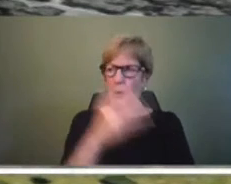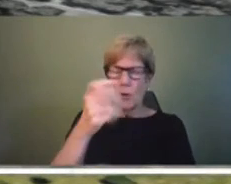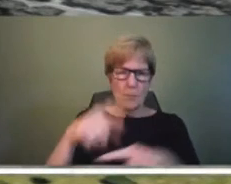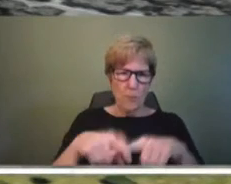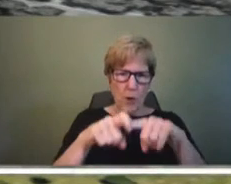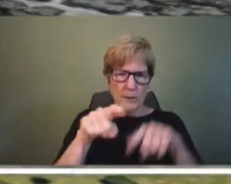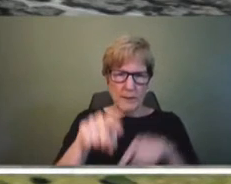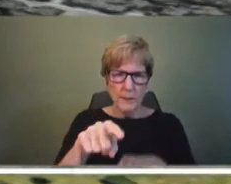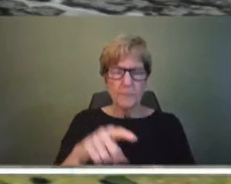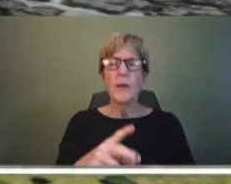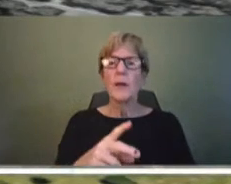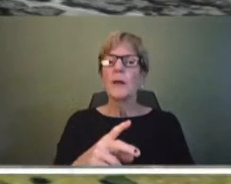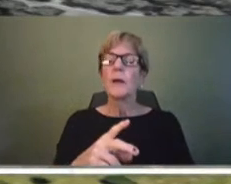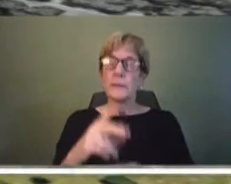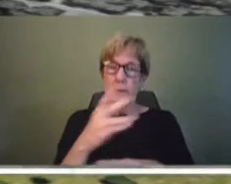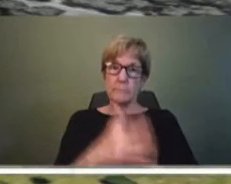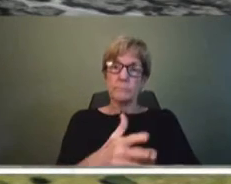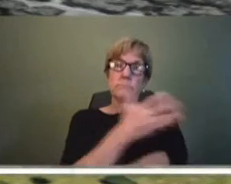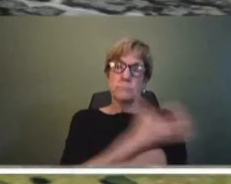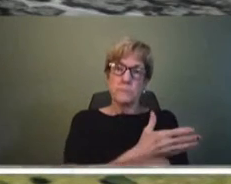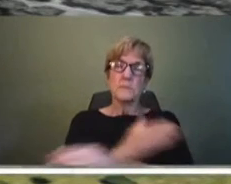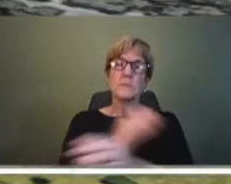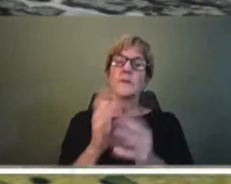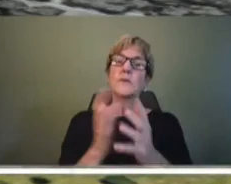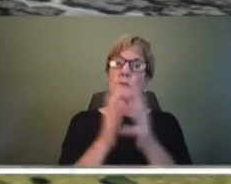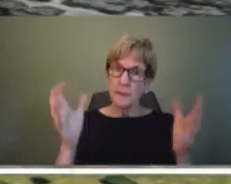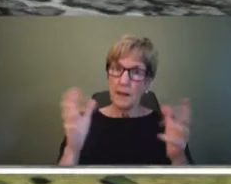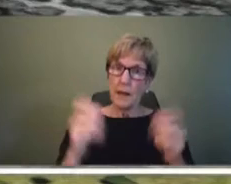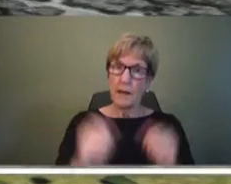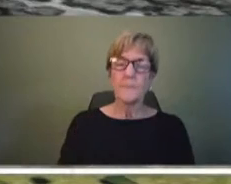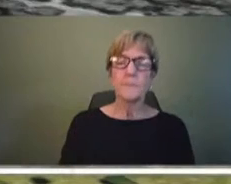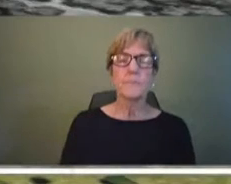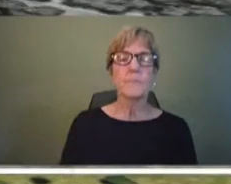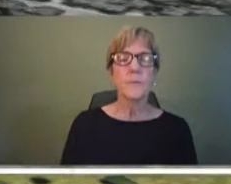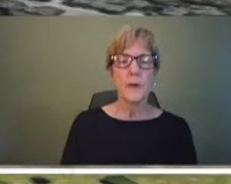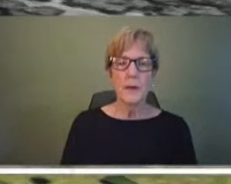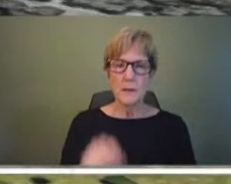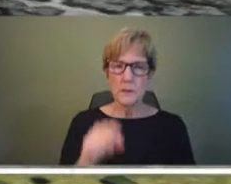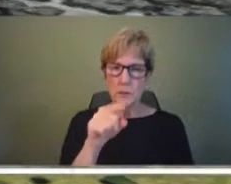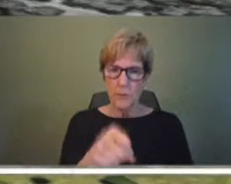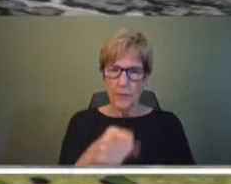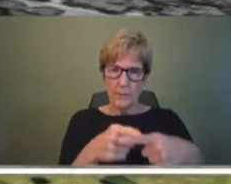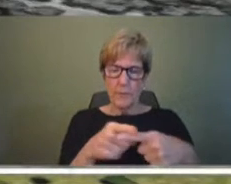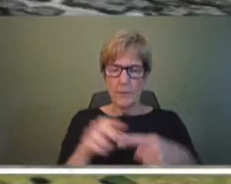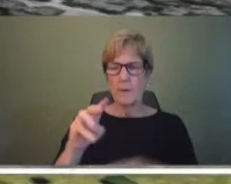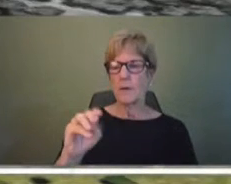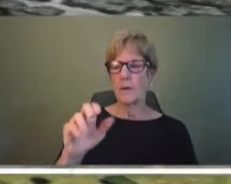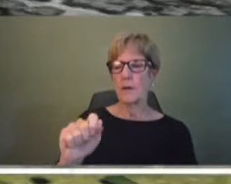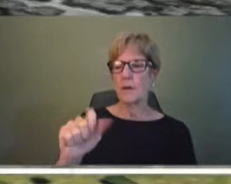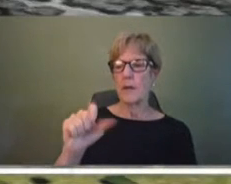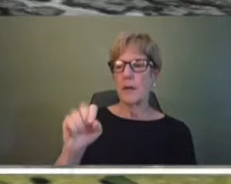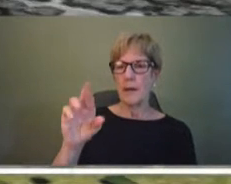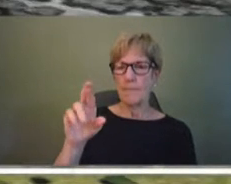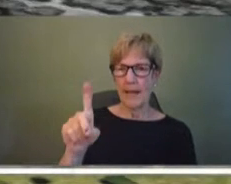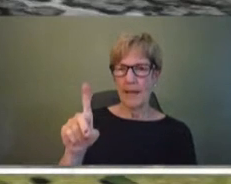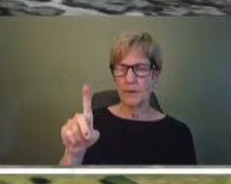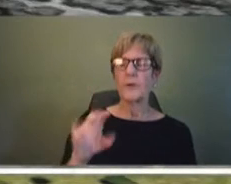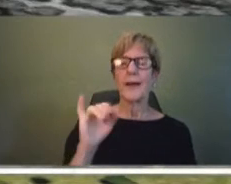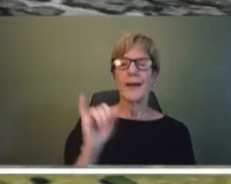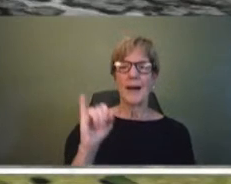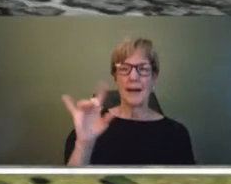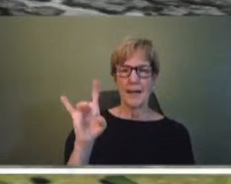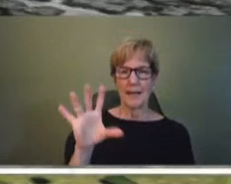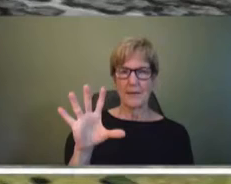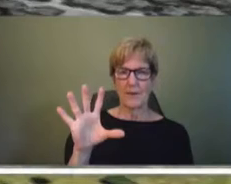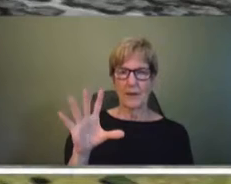uh the extense of the improvements because there is quite a bit um we're going to start here at Mard and for and excuse me I 85 so we're